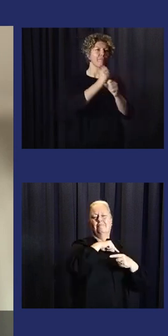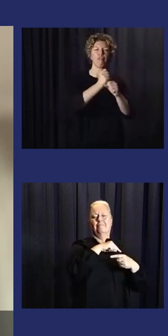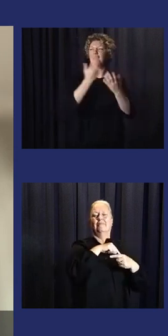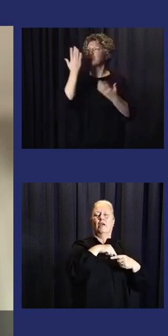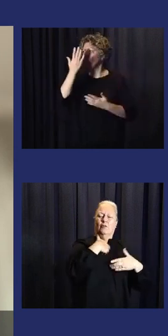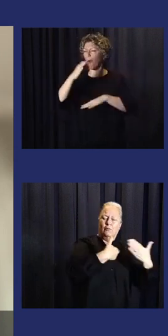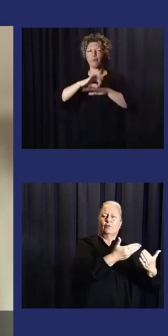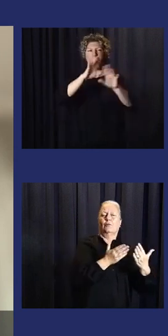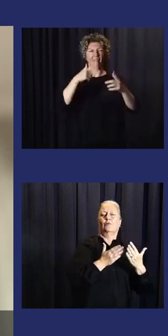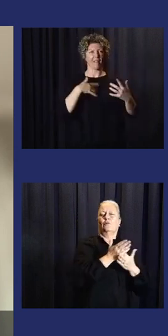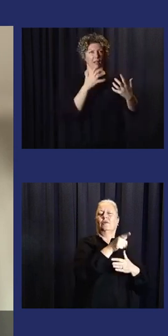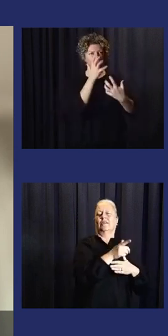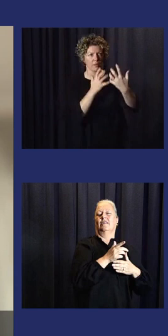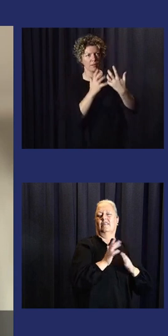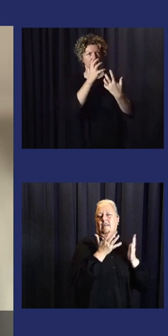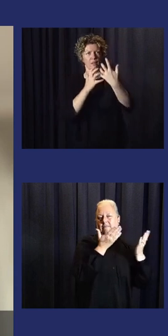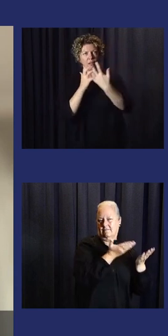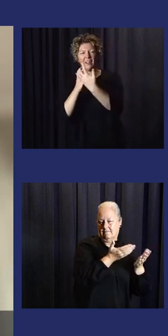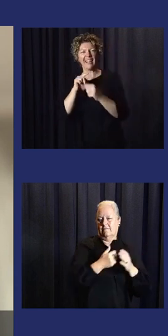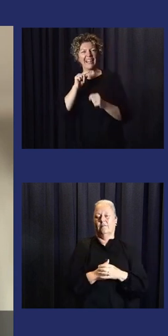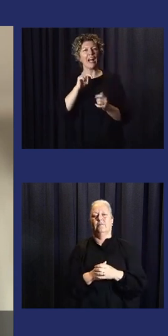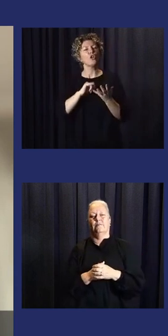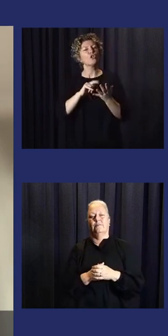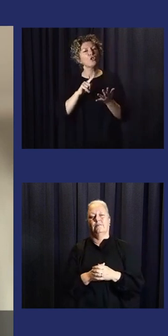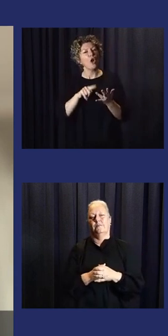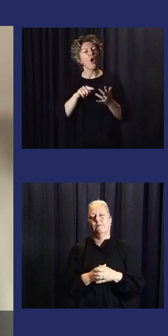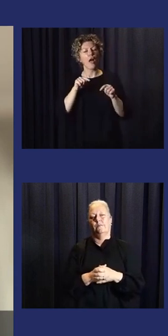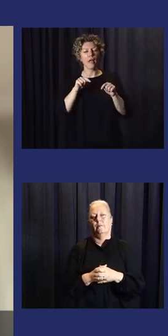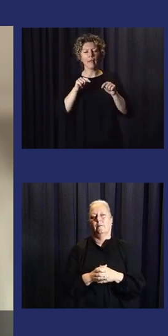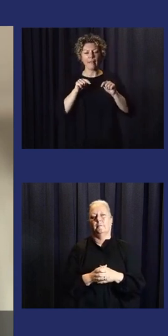And so it's with that kind